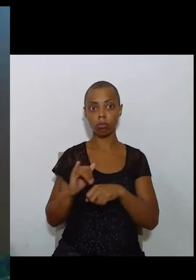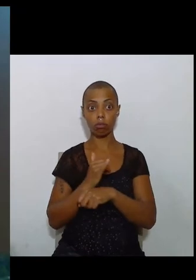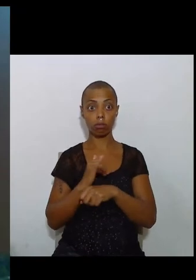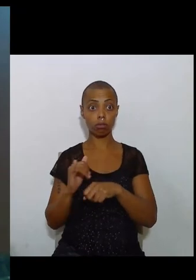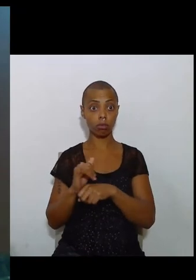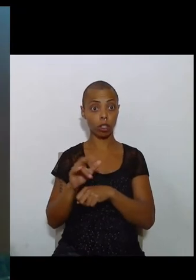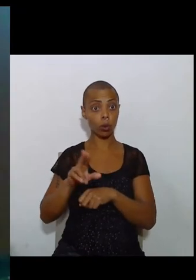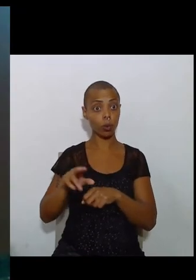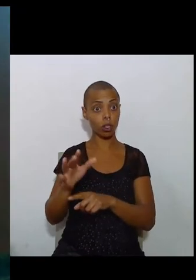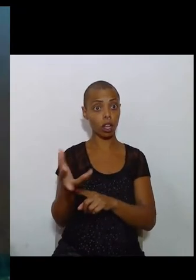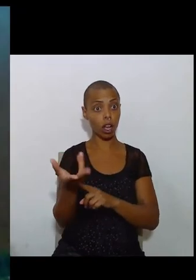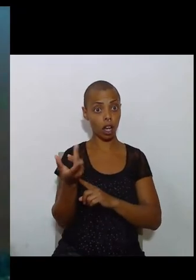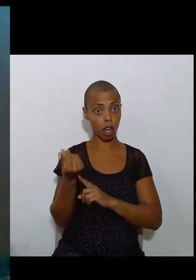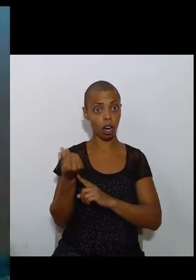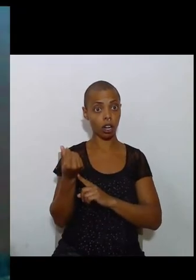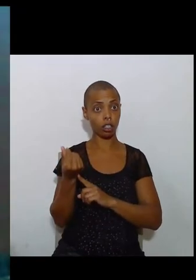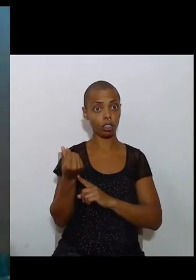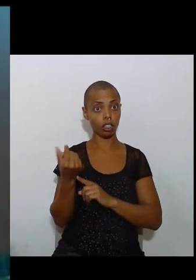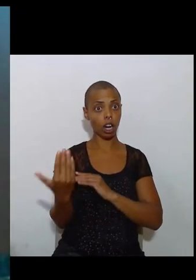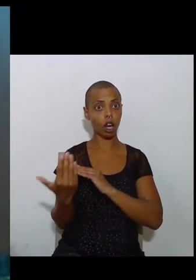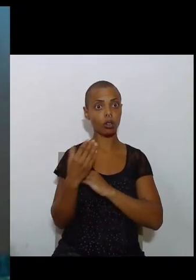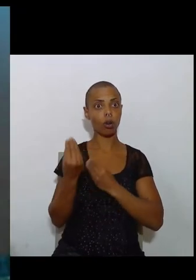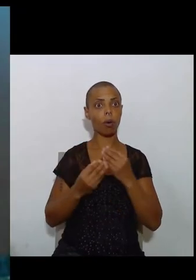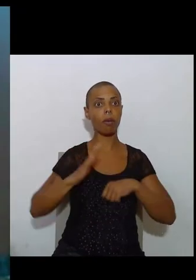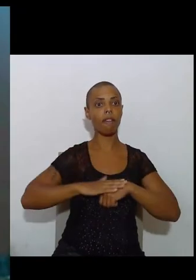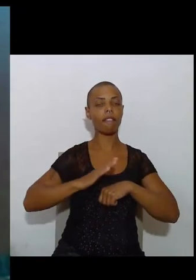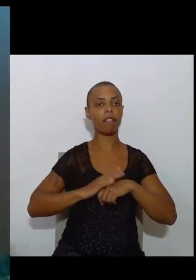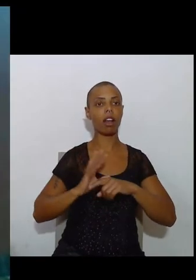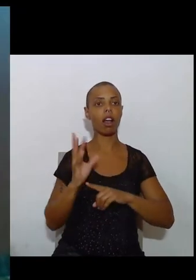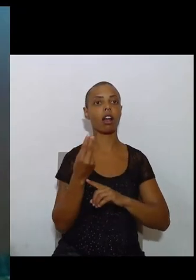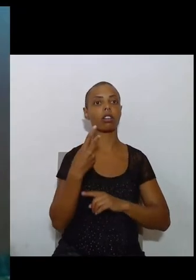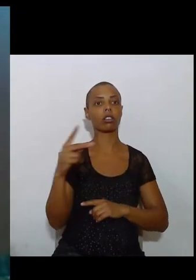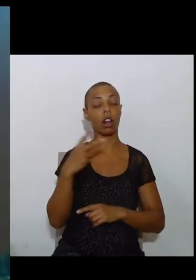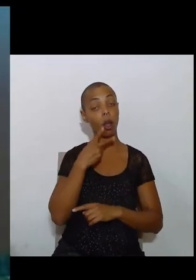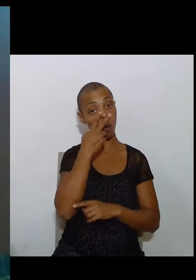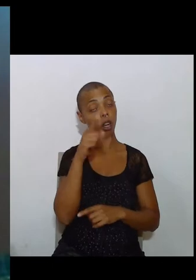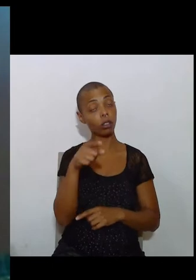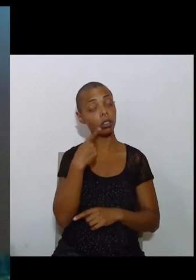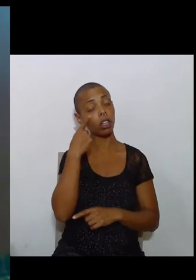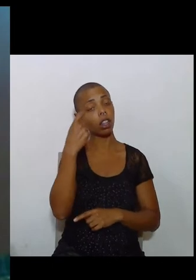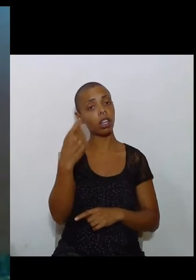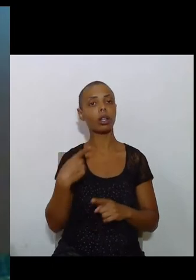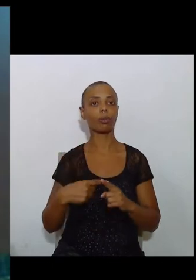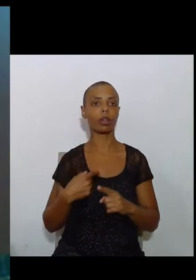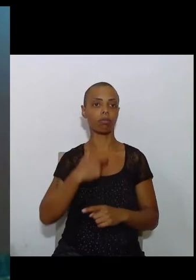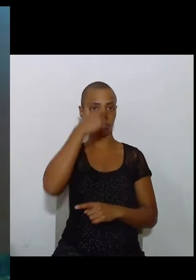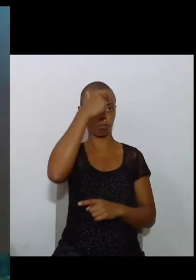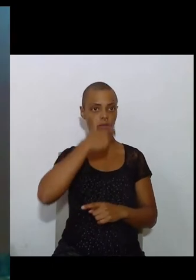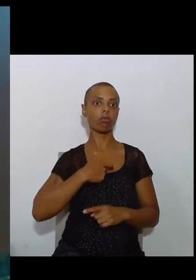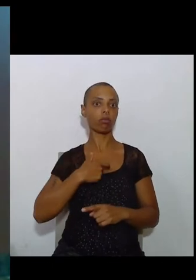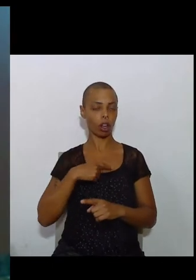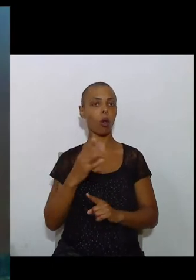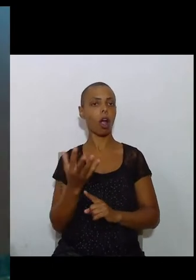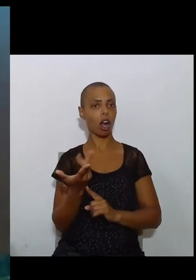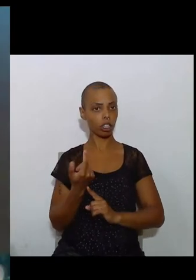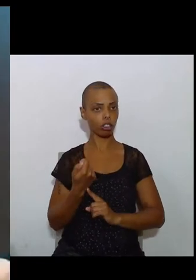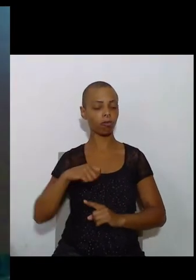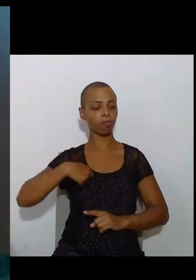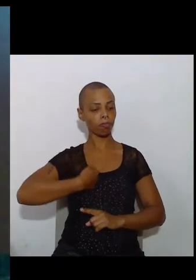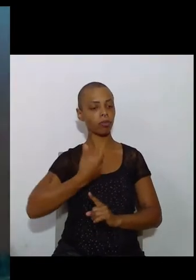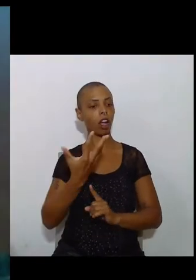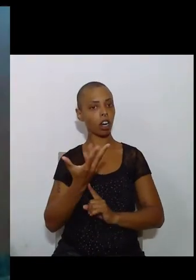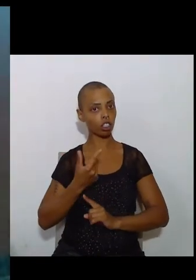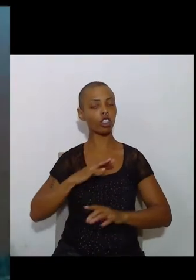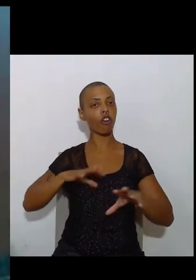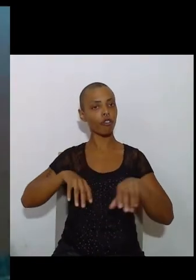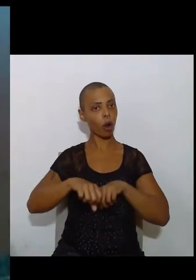art as funding as a way to fund their production I think that's very interesting I am an artist I see